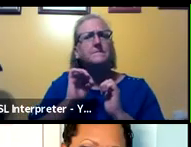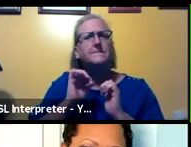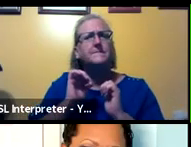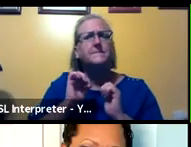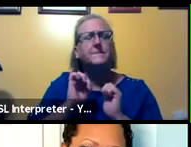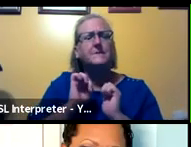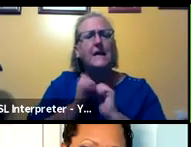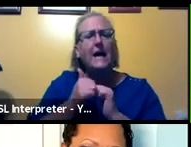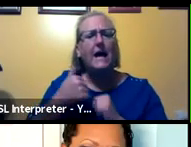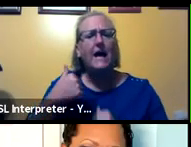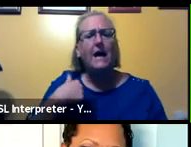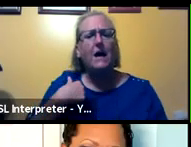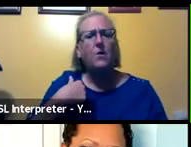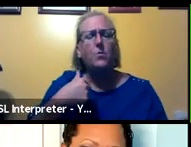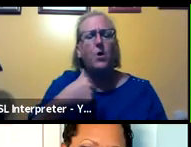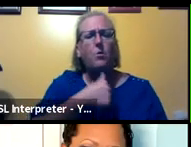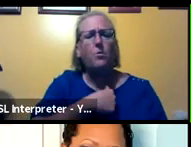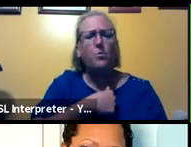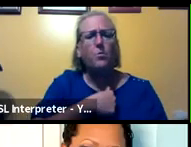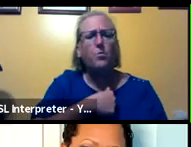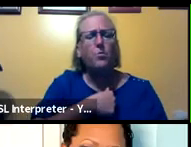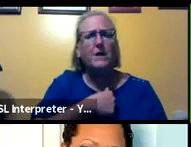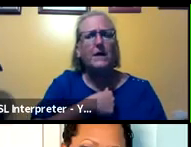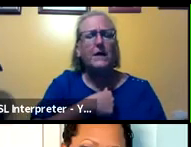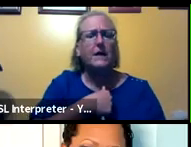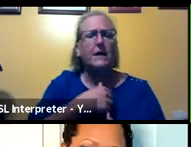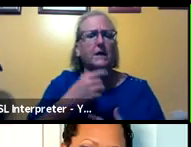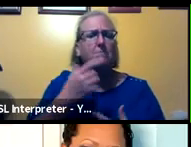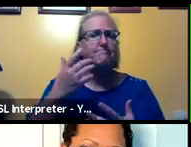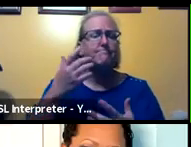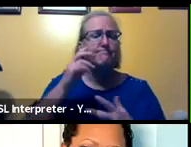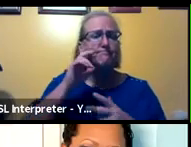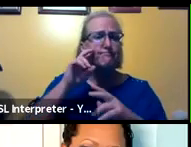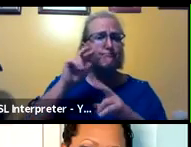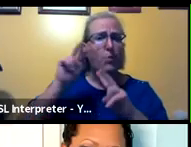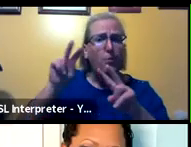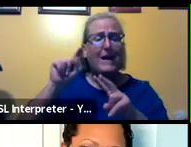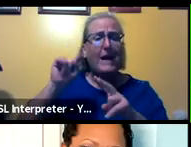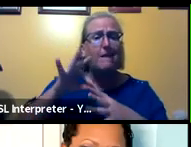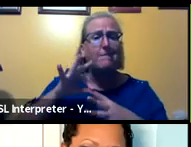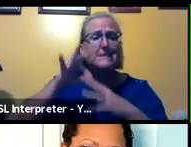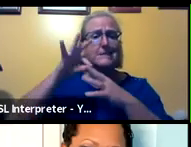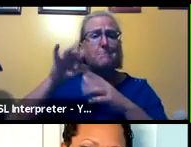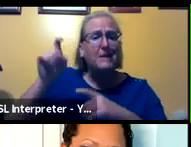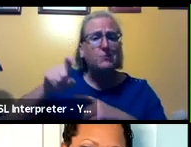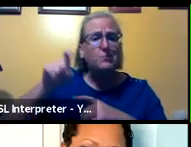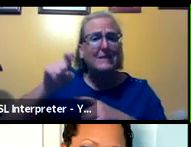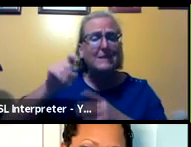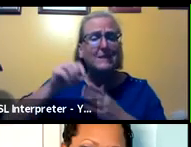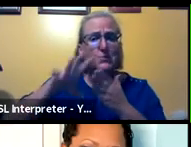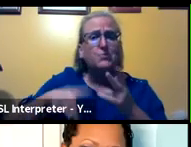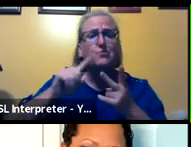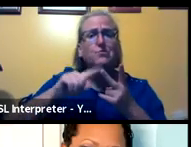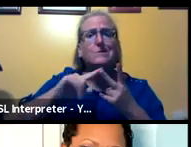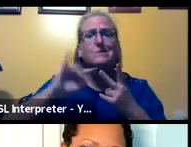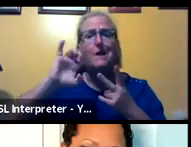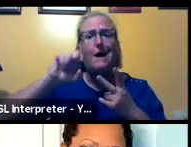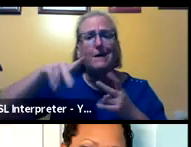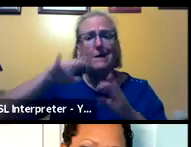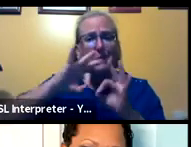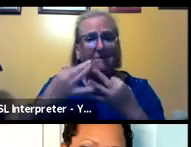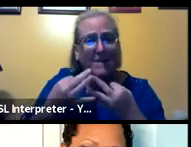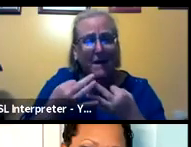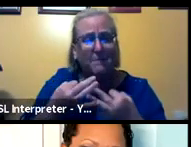to bring back our special needs students, our IEP families? So there is